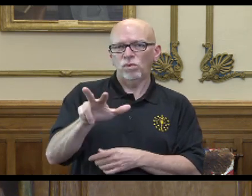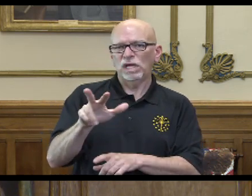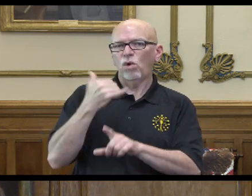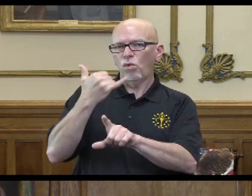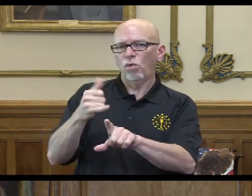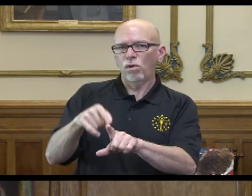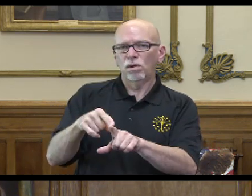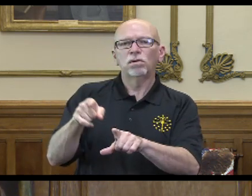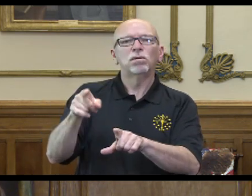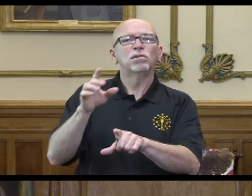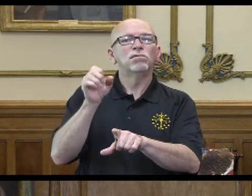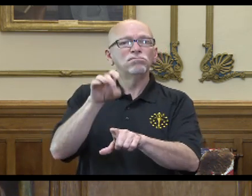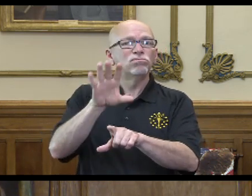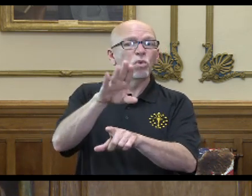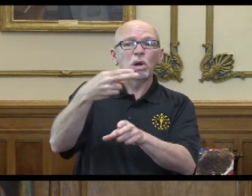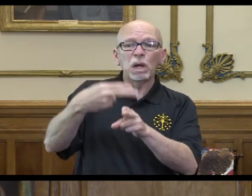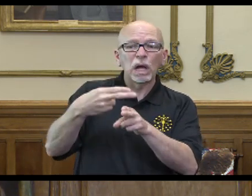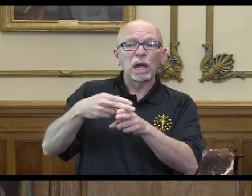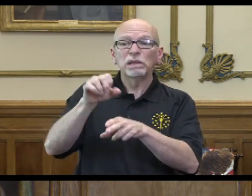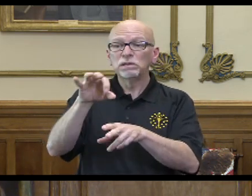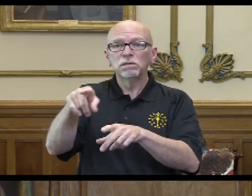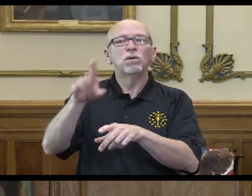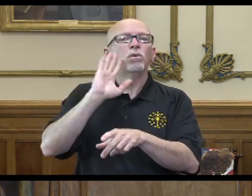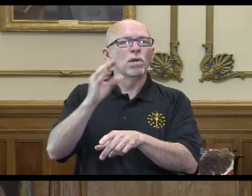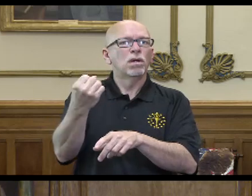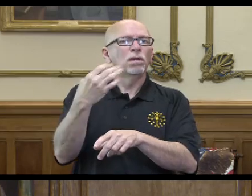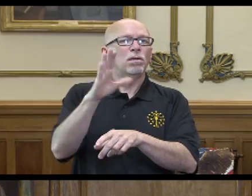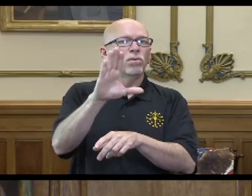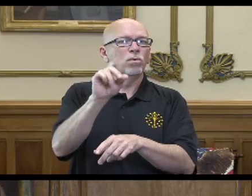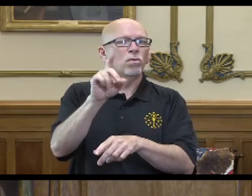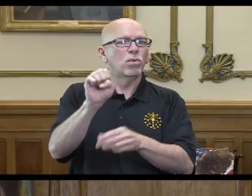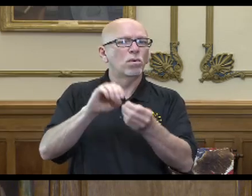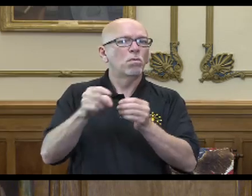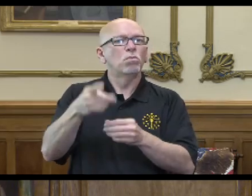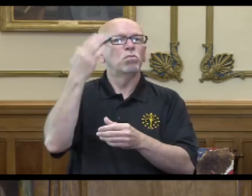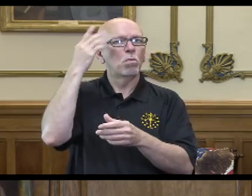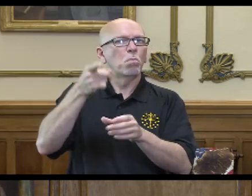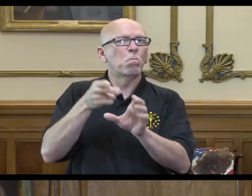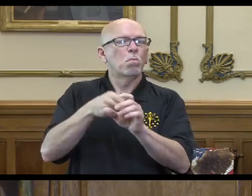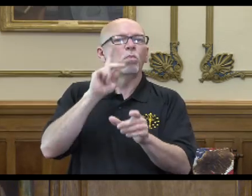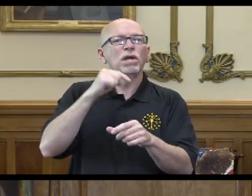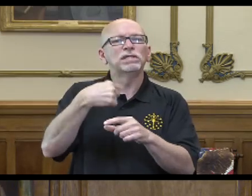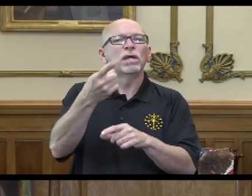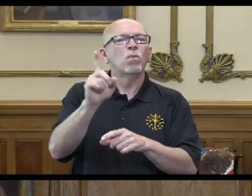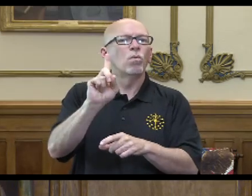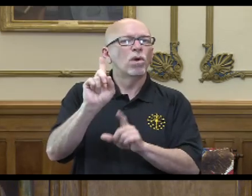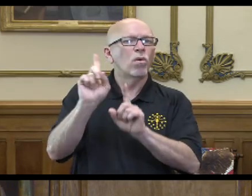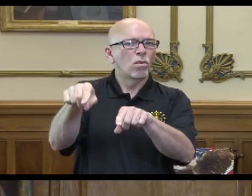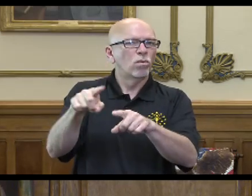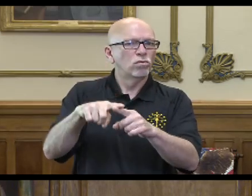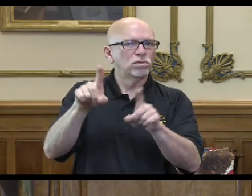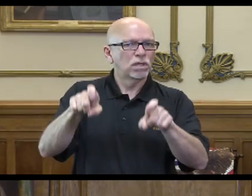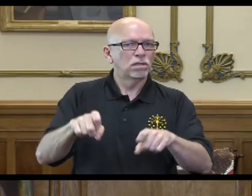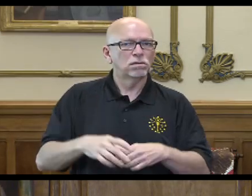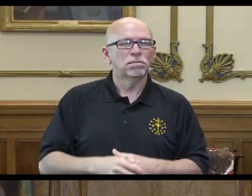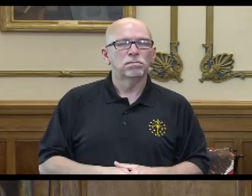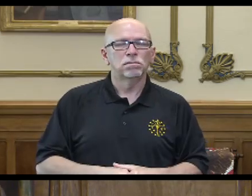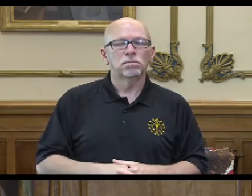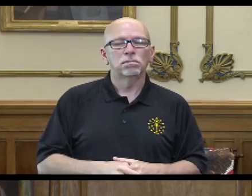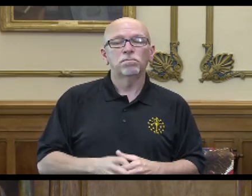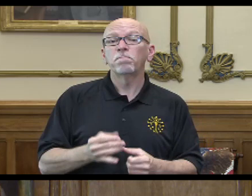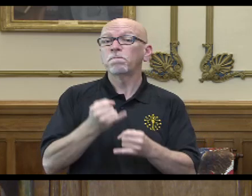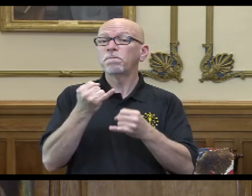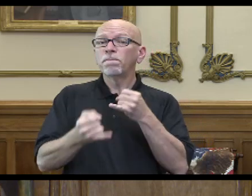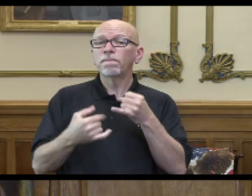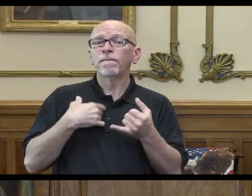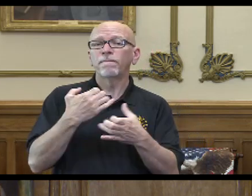866-254-3933, and give them your name so that we can verify that you're a participant and direct you to the nearest site. Finally, I